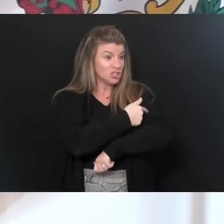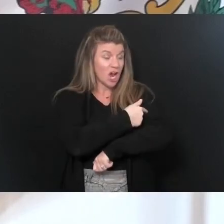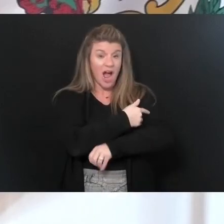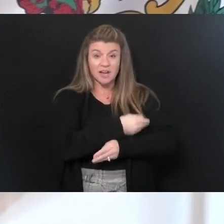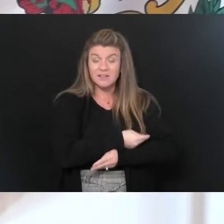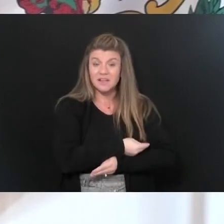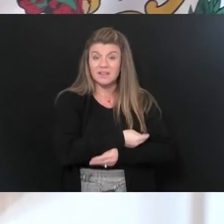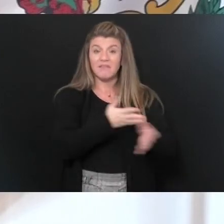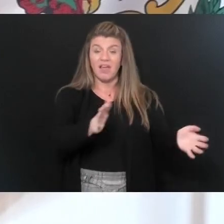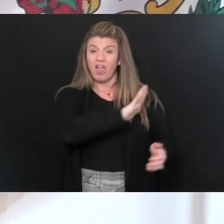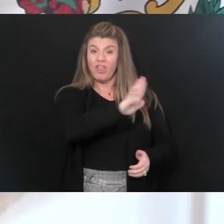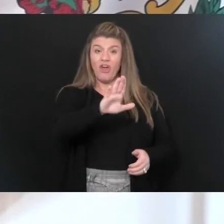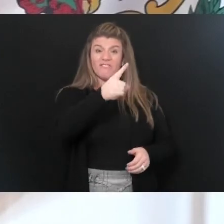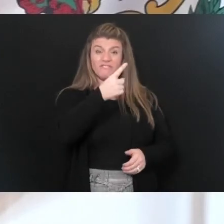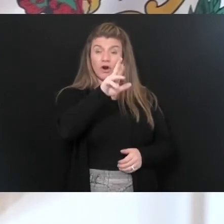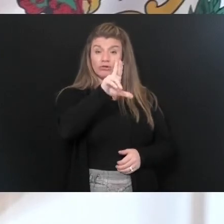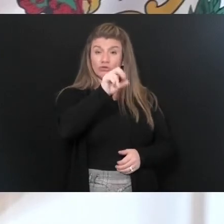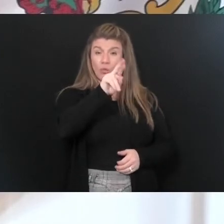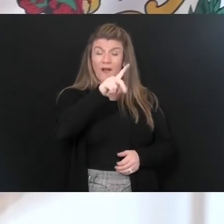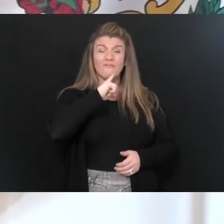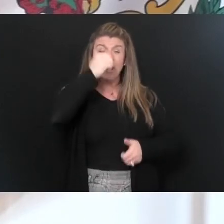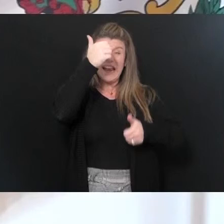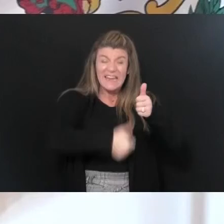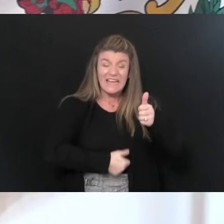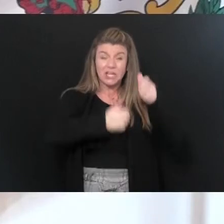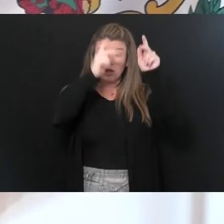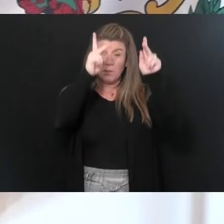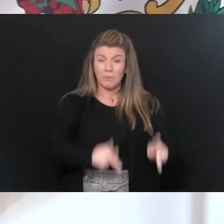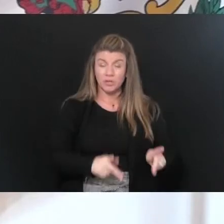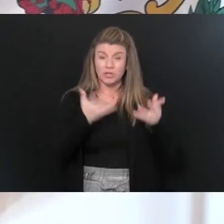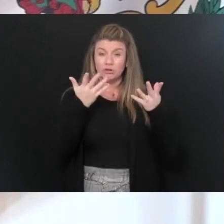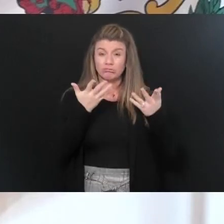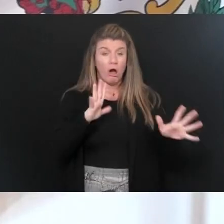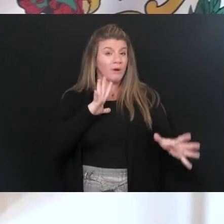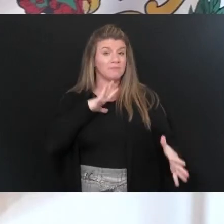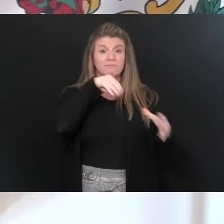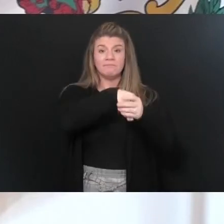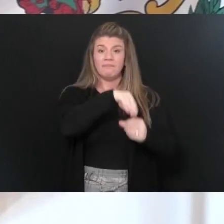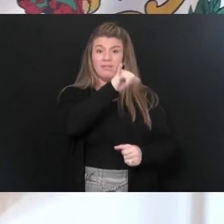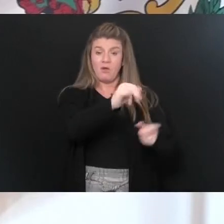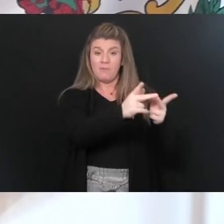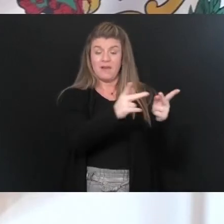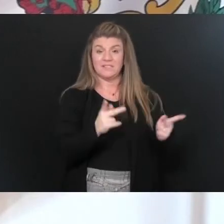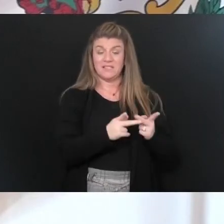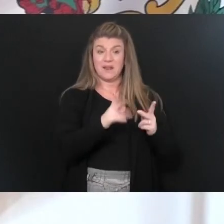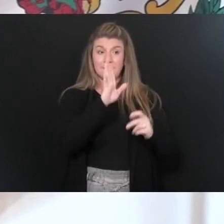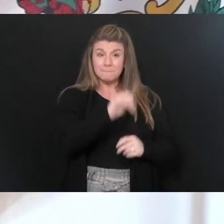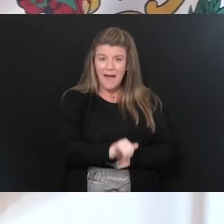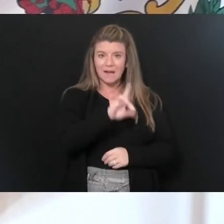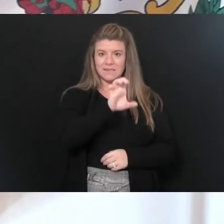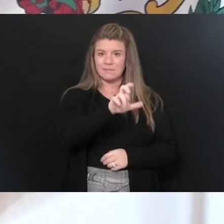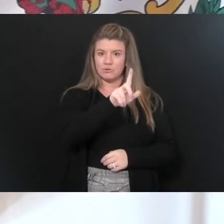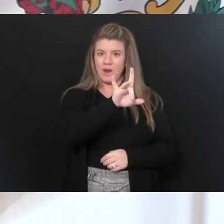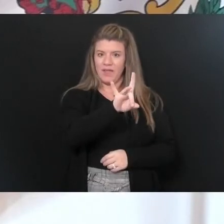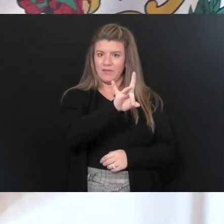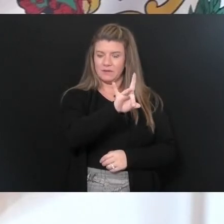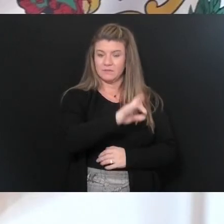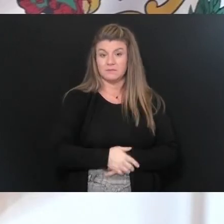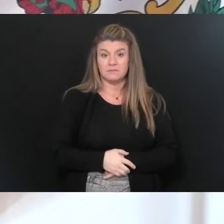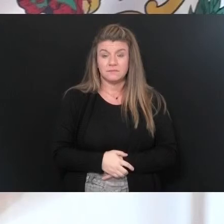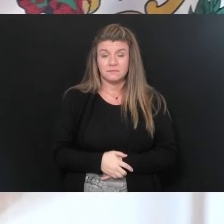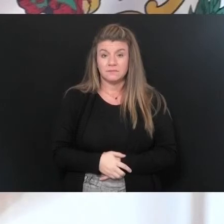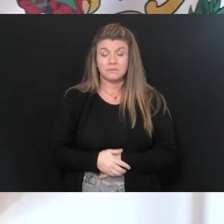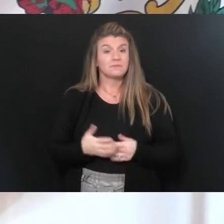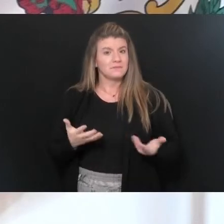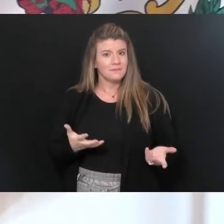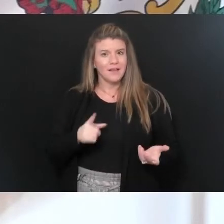of vaccines to every single one of these facilities in the state by December 28th. And